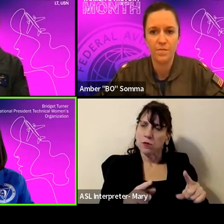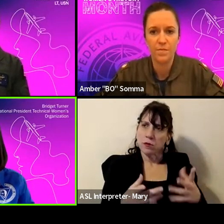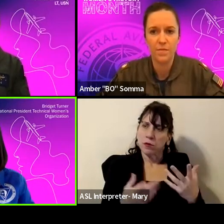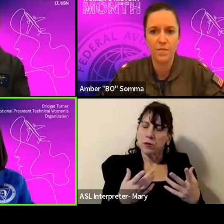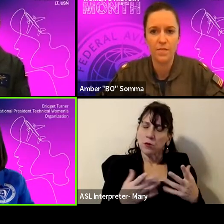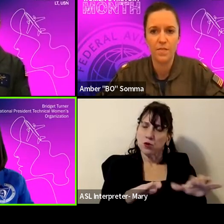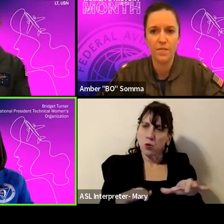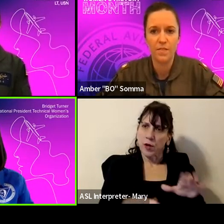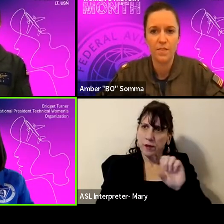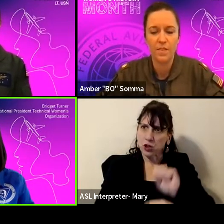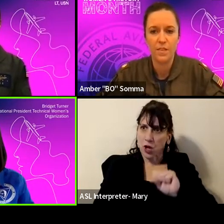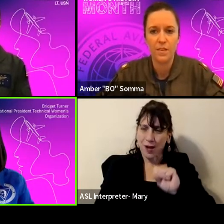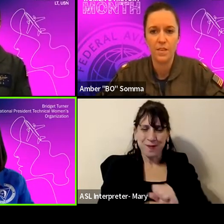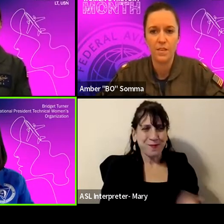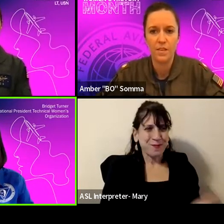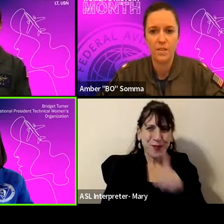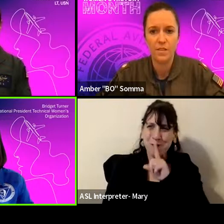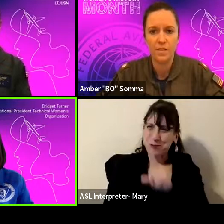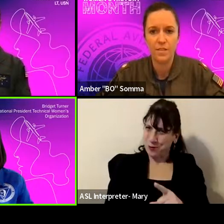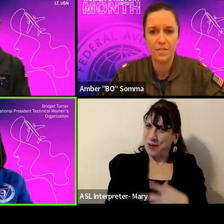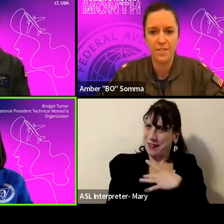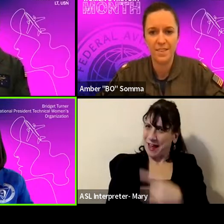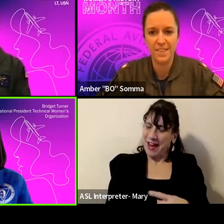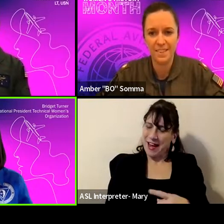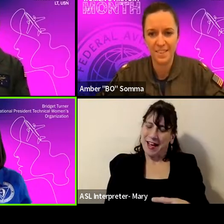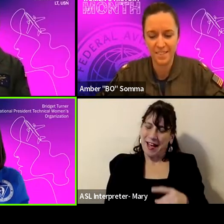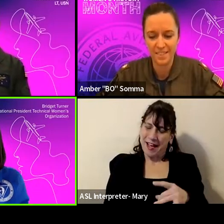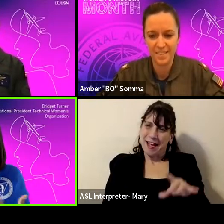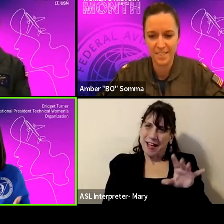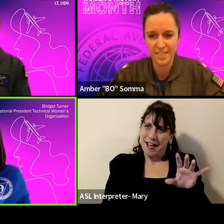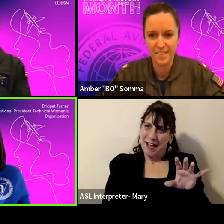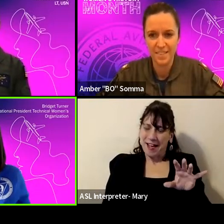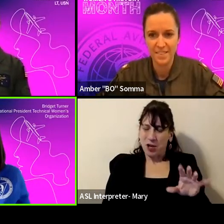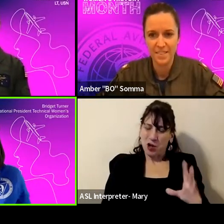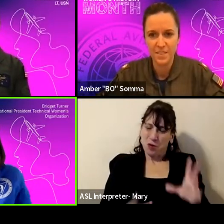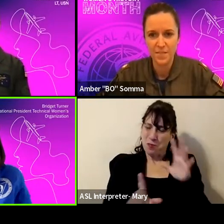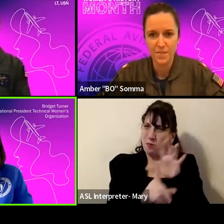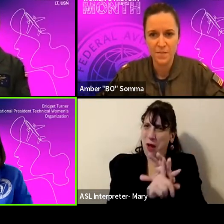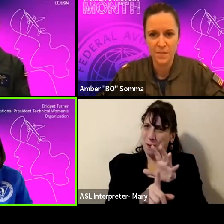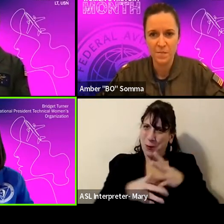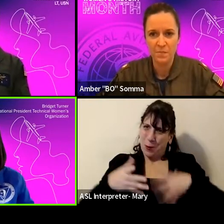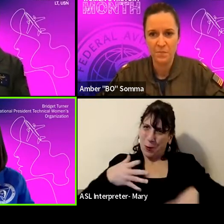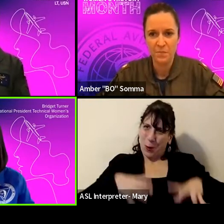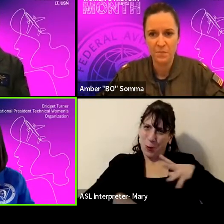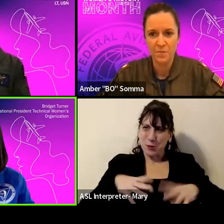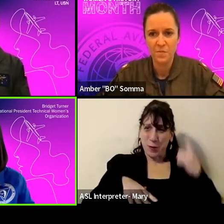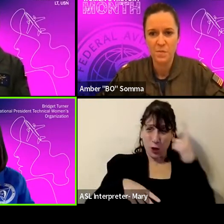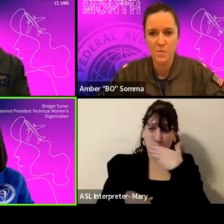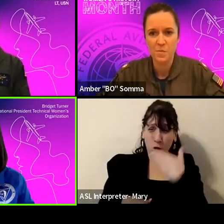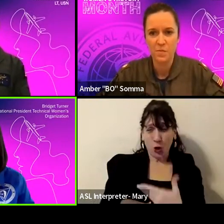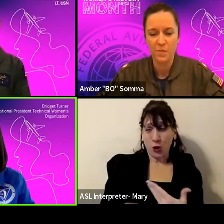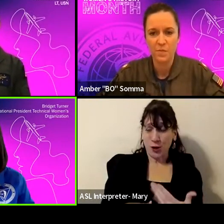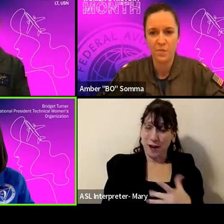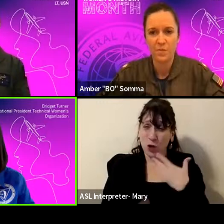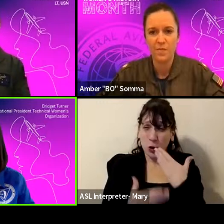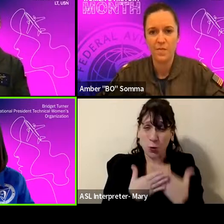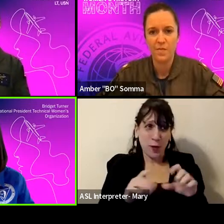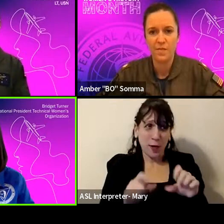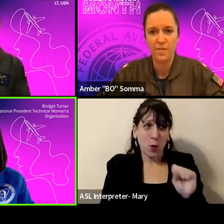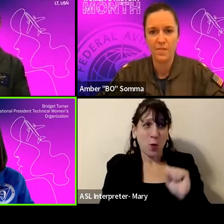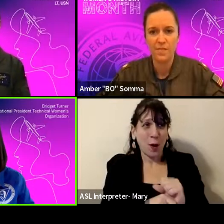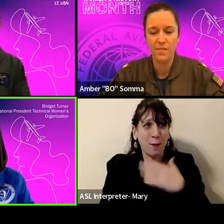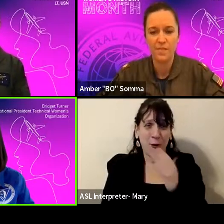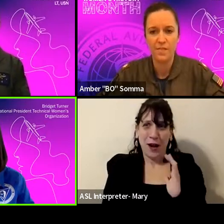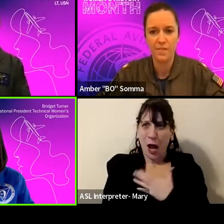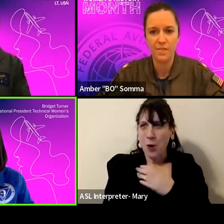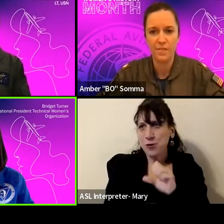And I'm sure we all like fashionable. So if when we look good, we feel good, and we can work better in our job. So thank